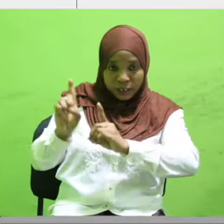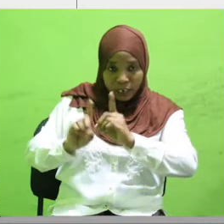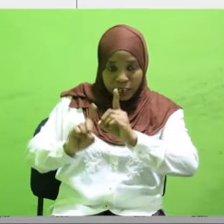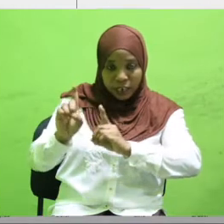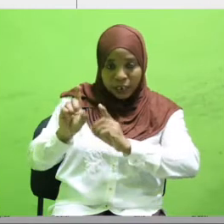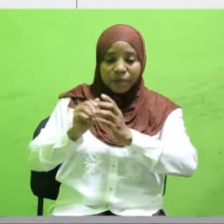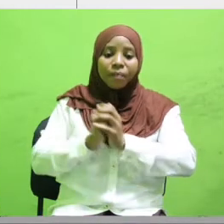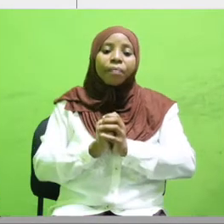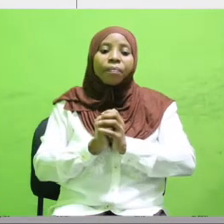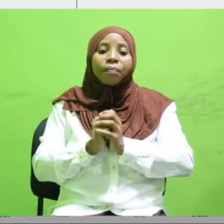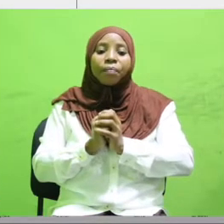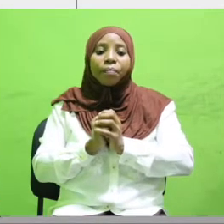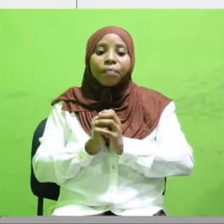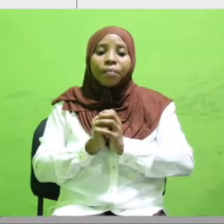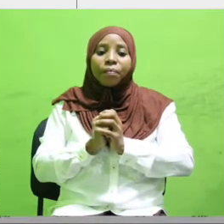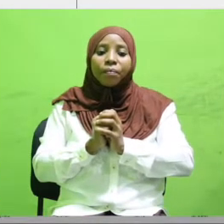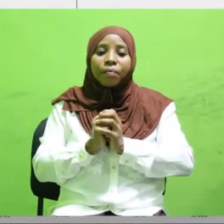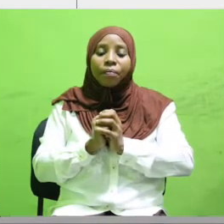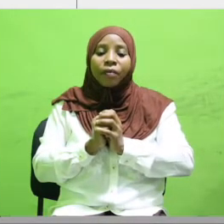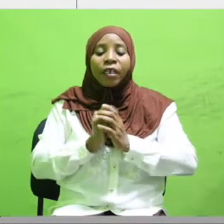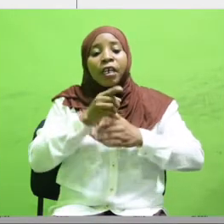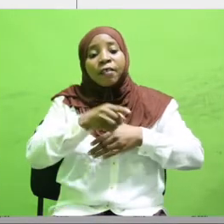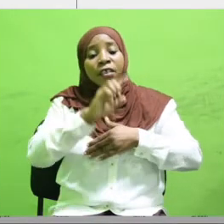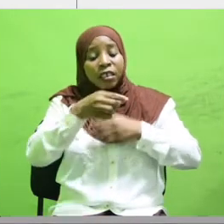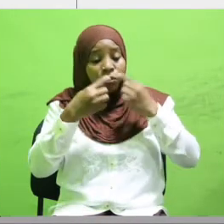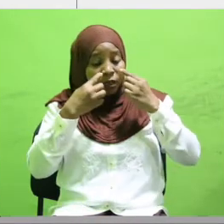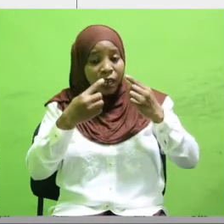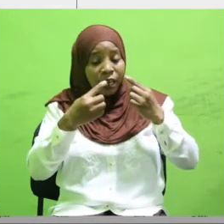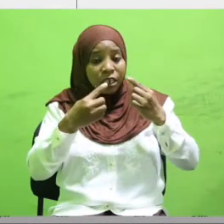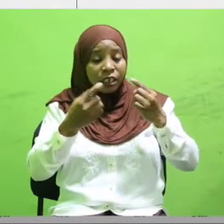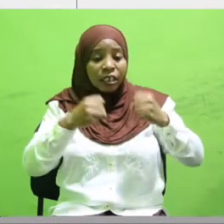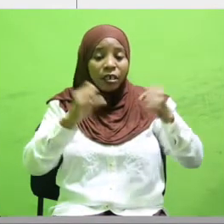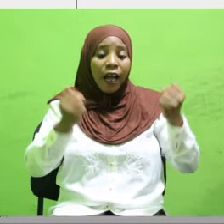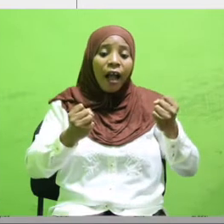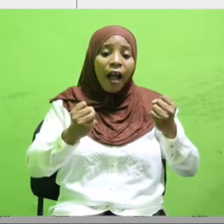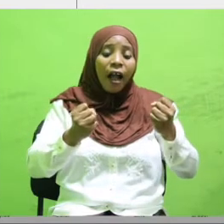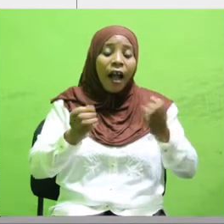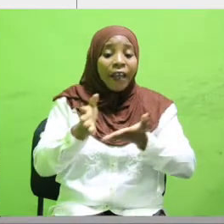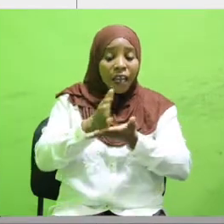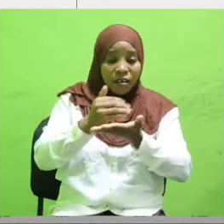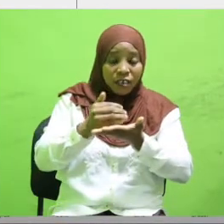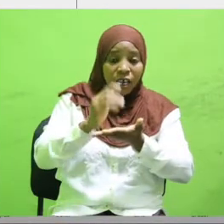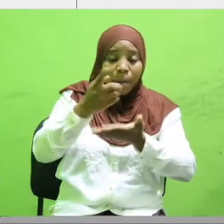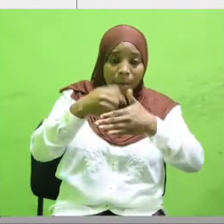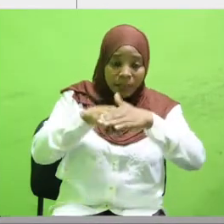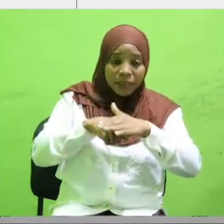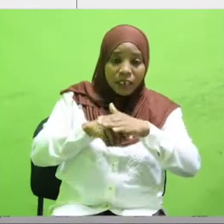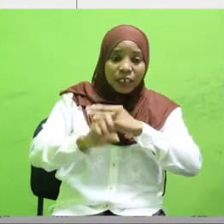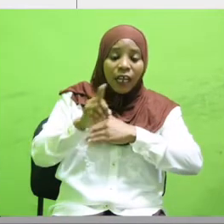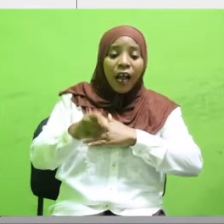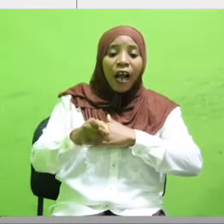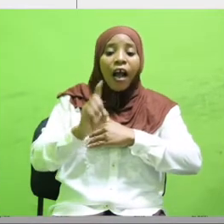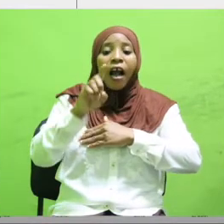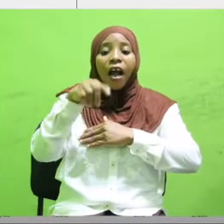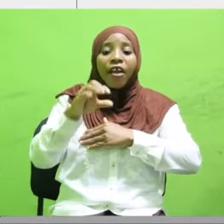they release spores over a high area by using a high force. Also, they